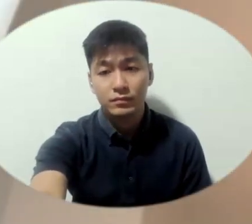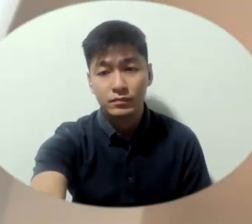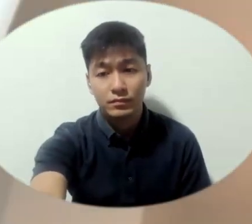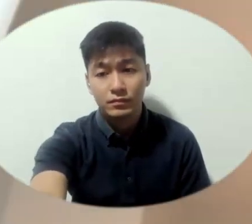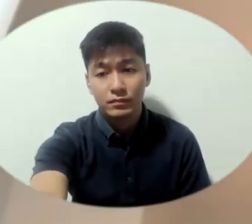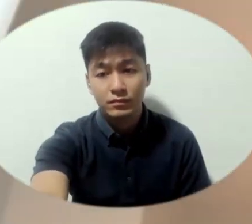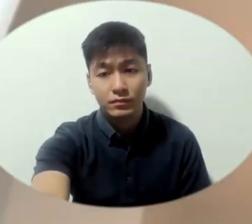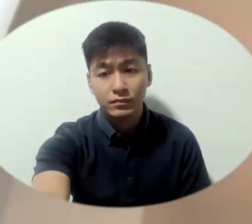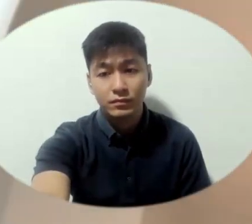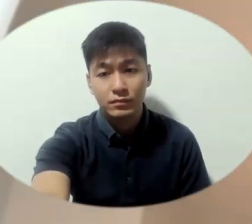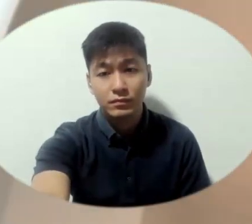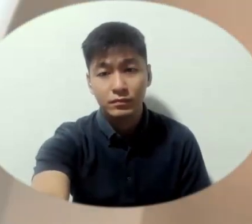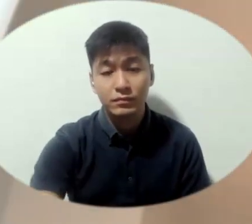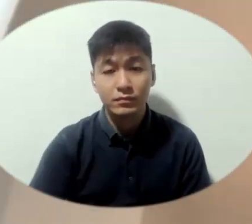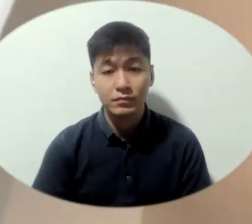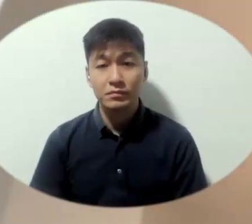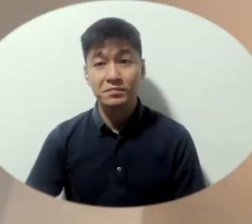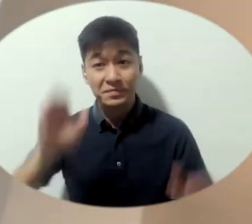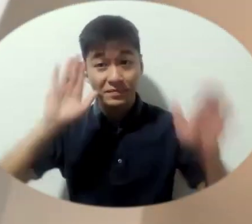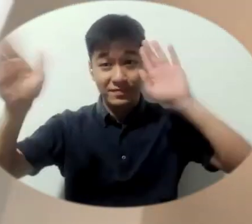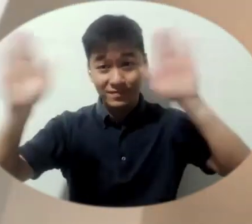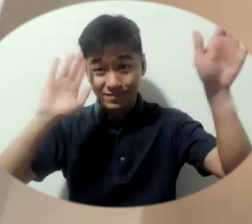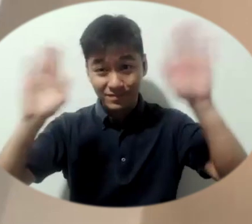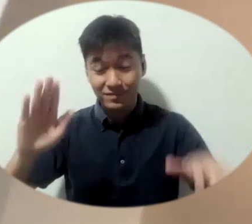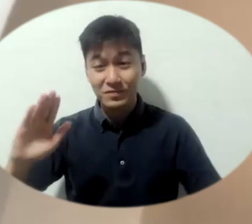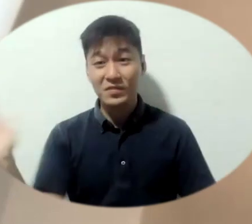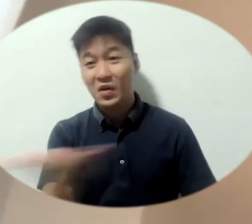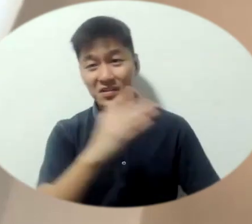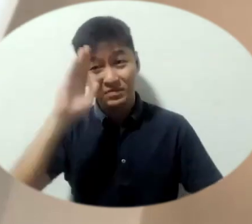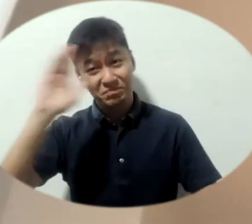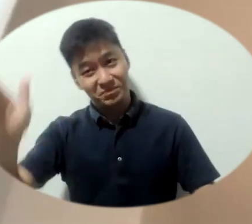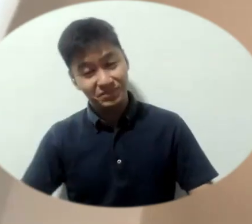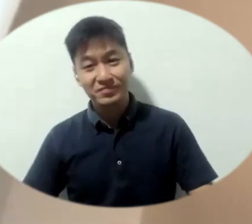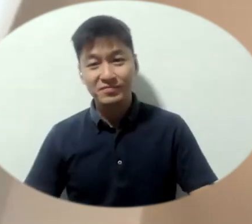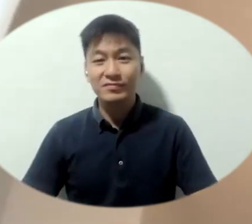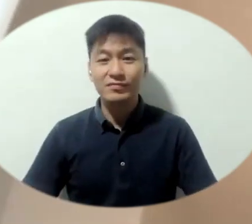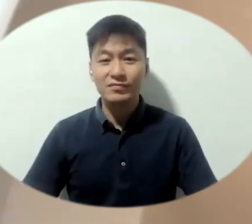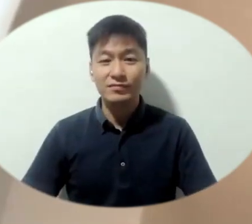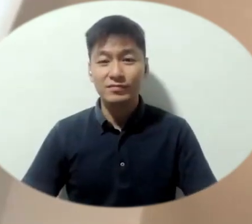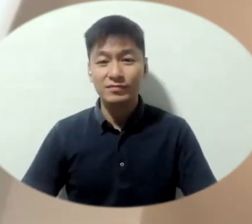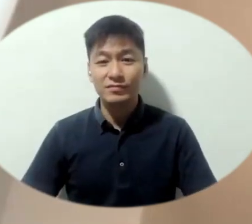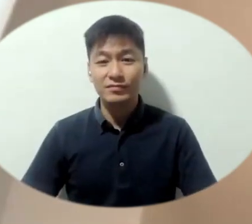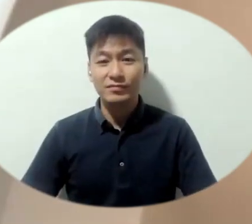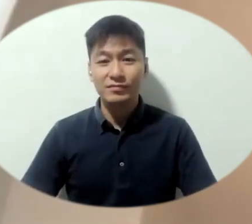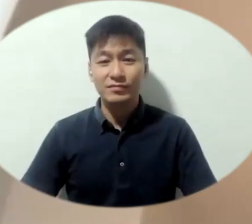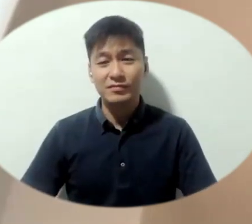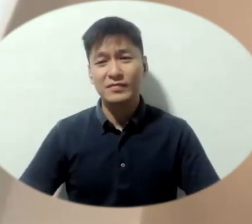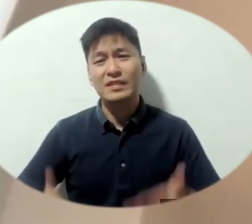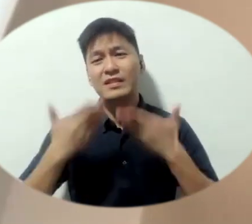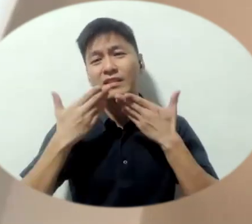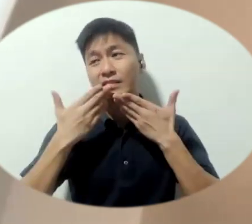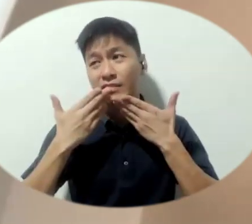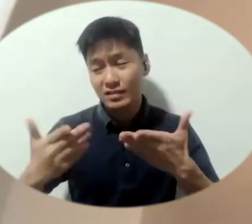Hi, everyone. Well, first of all, I want to thank you for inviting me to participate and to talk about